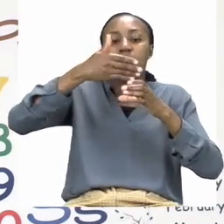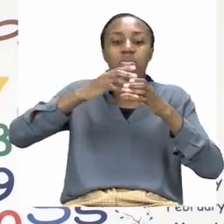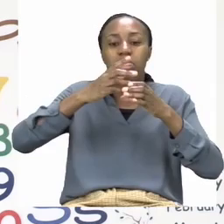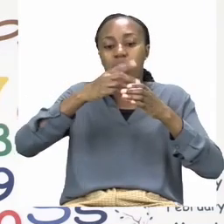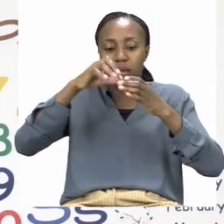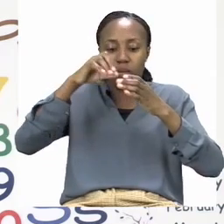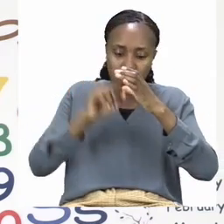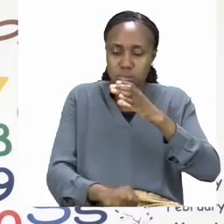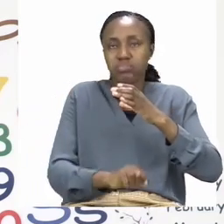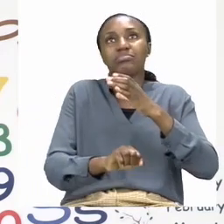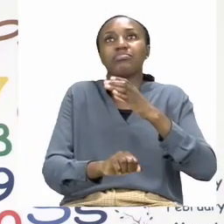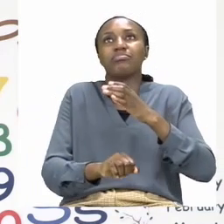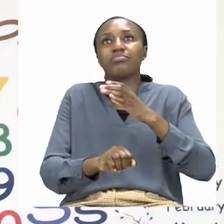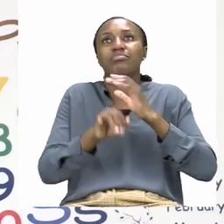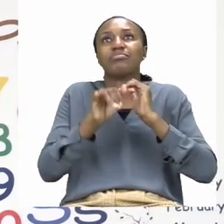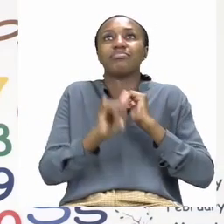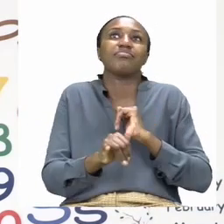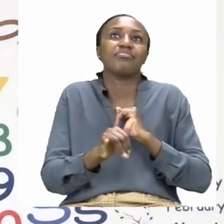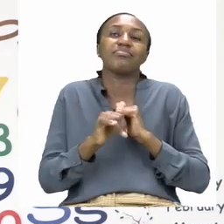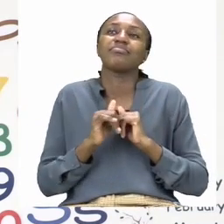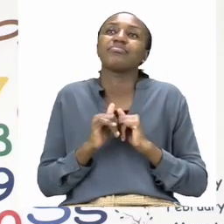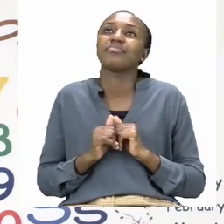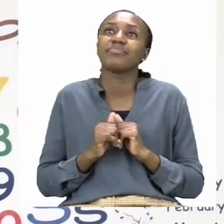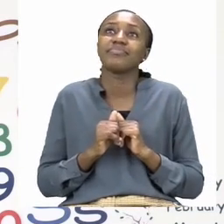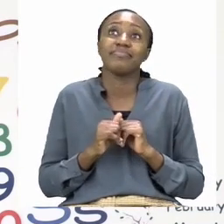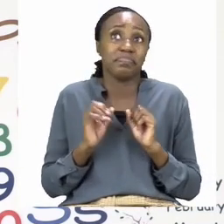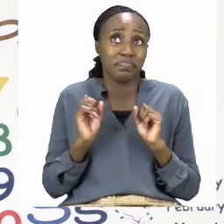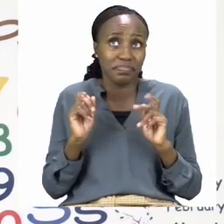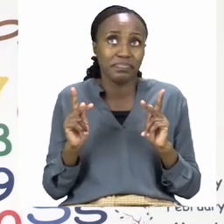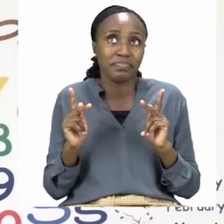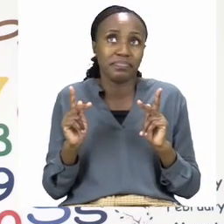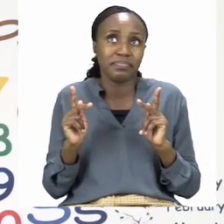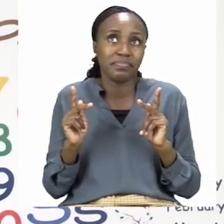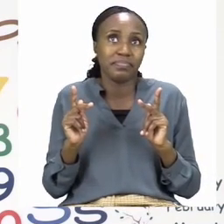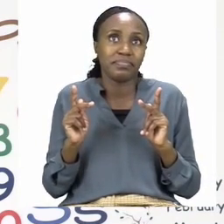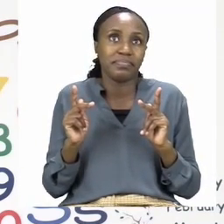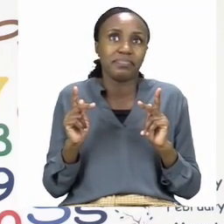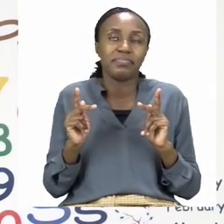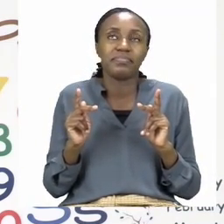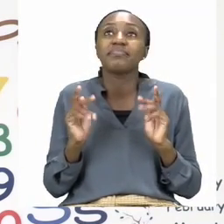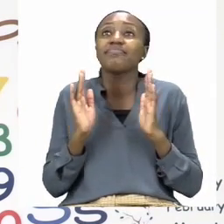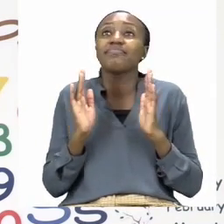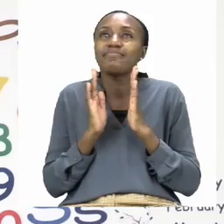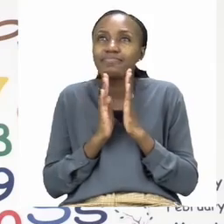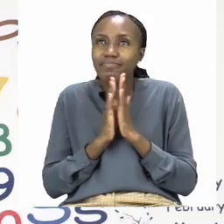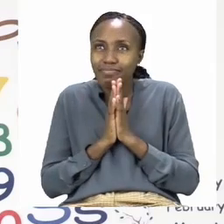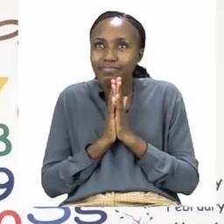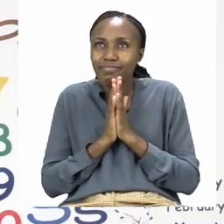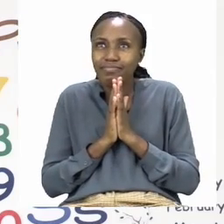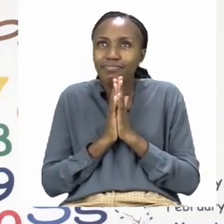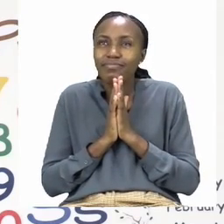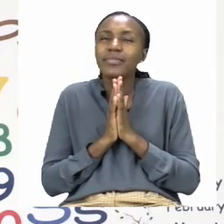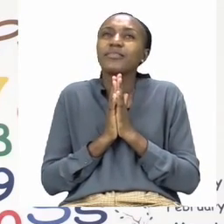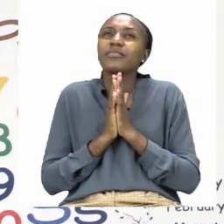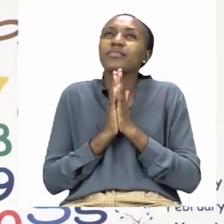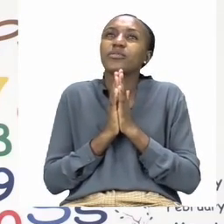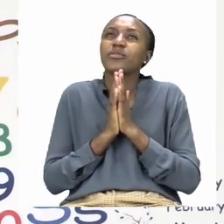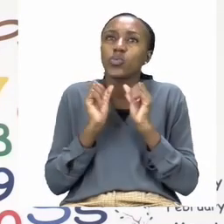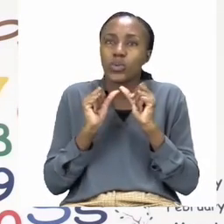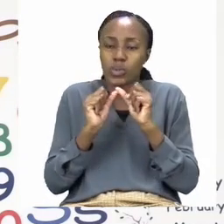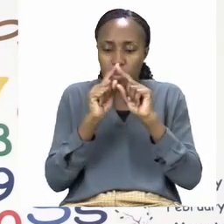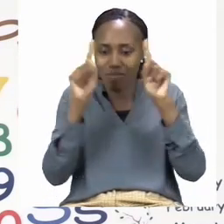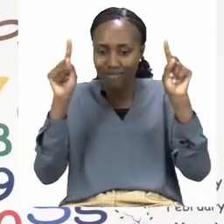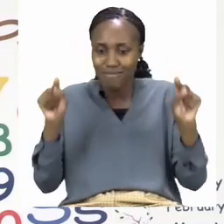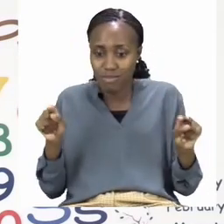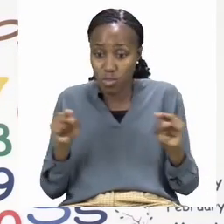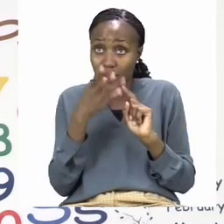bottom of your glass. All right, now everyone remember, you have to go ahead and cut out